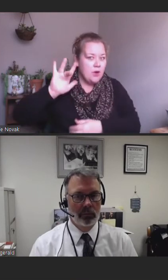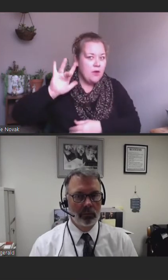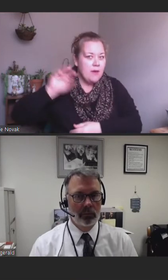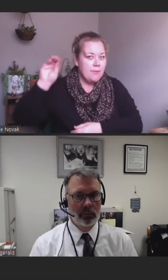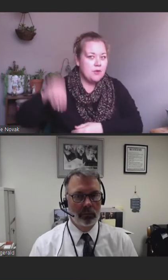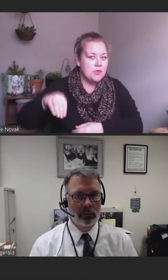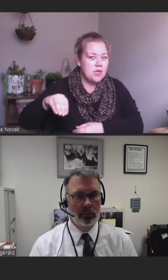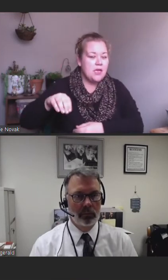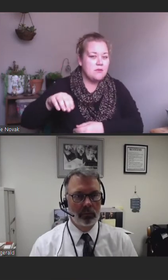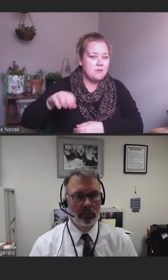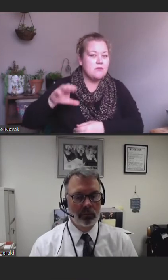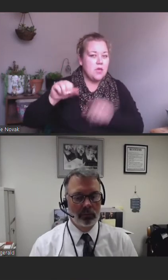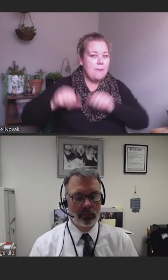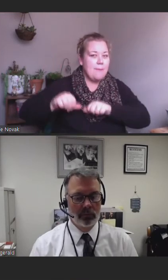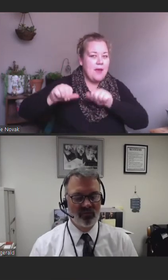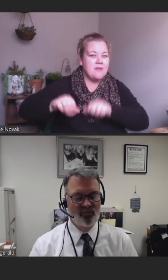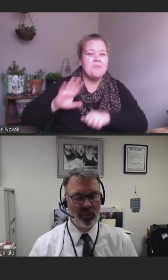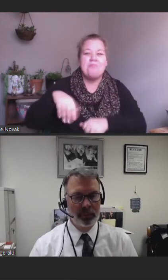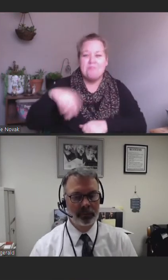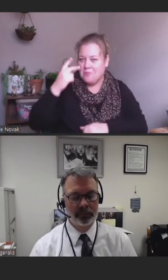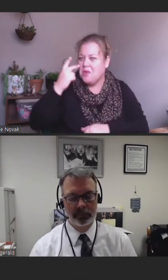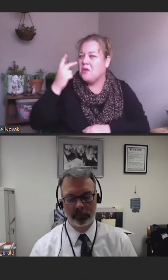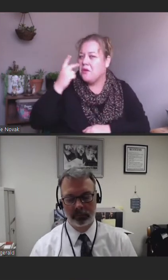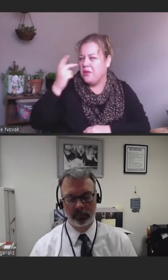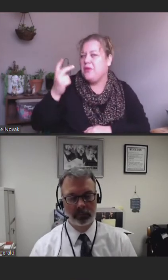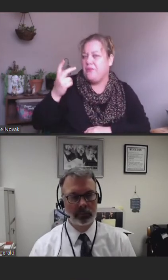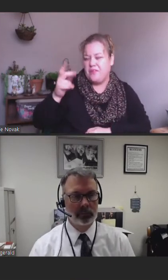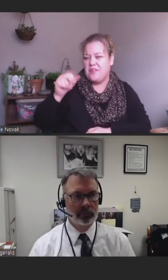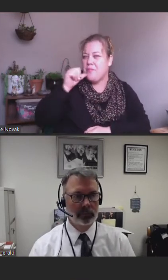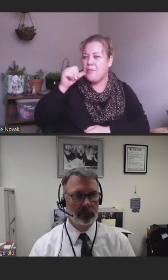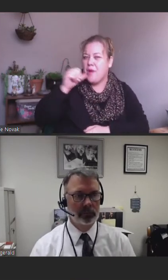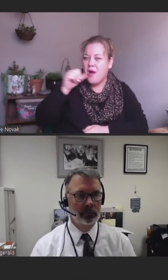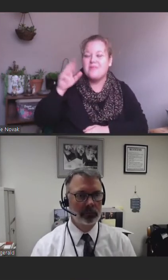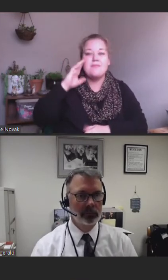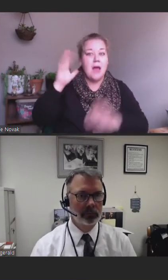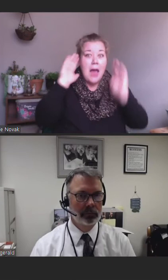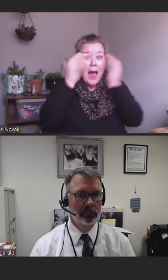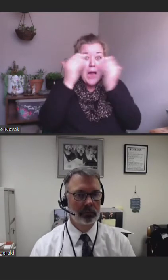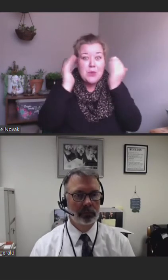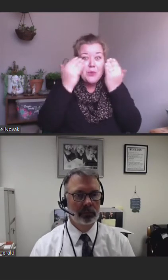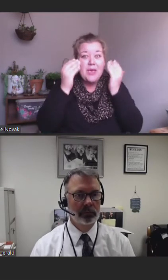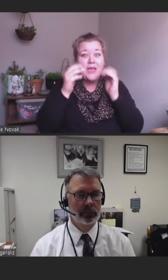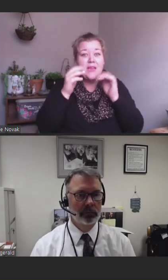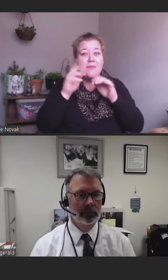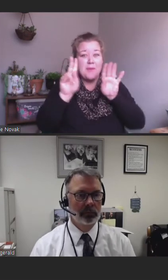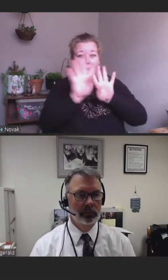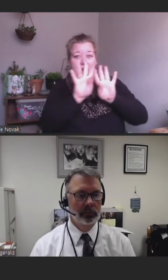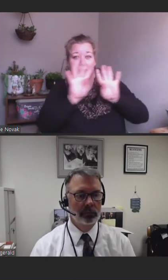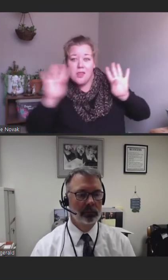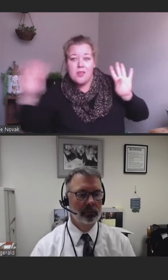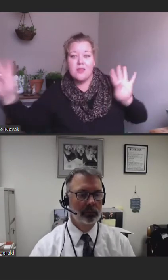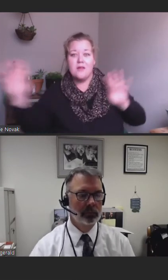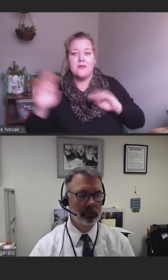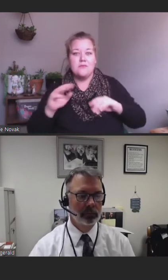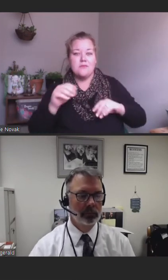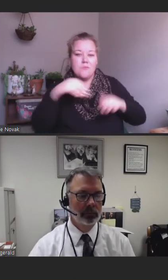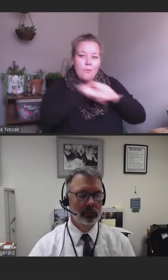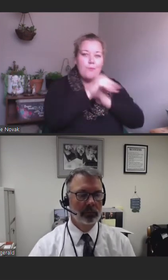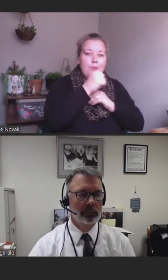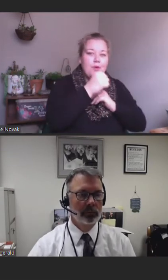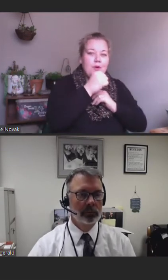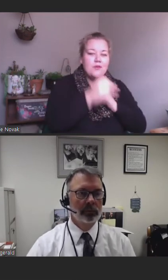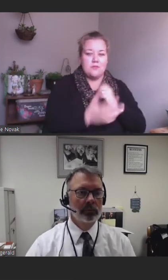bars outside of bars on Halloween where people are just lining up. I don't know what Black Friday is going to look like, but have you had conversations about